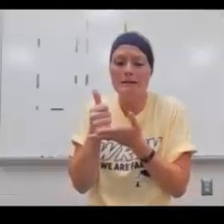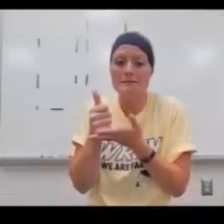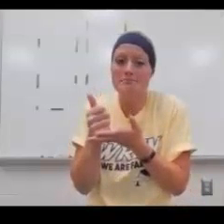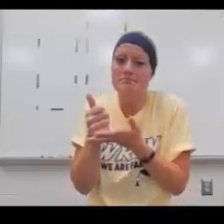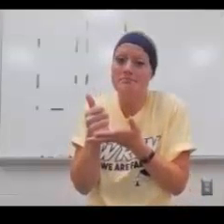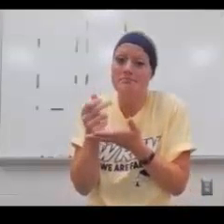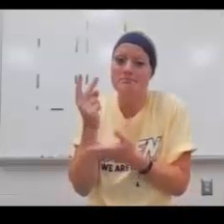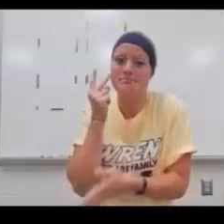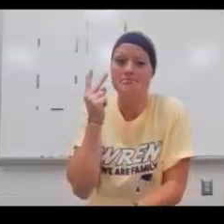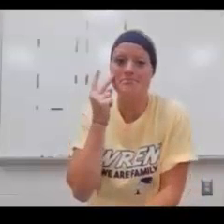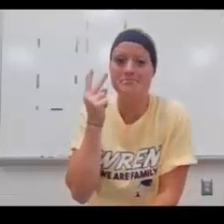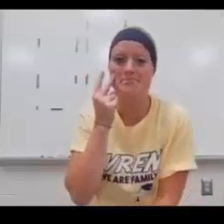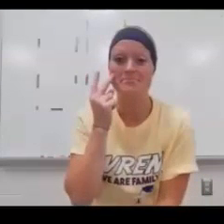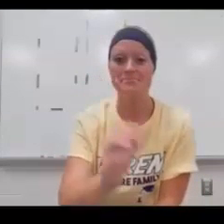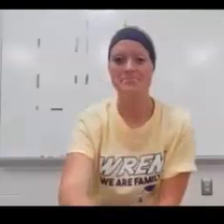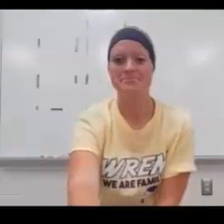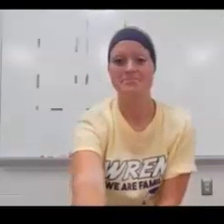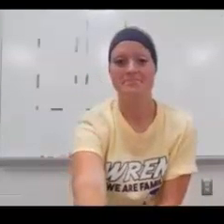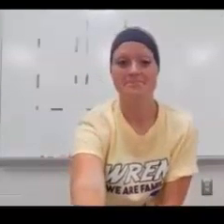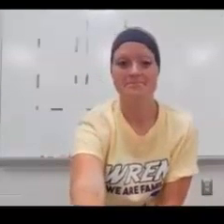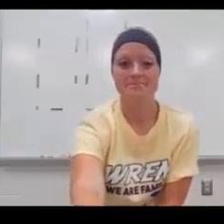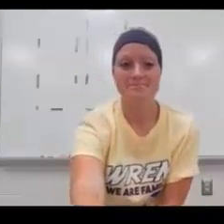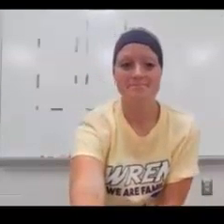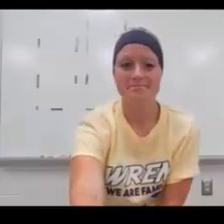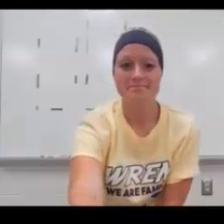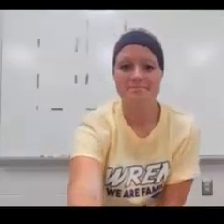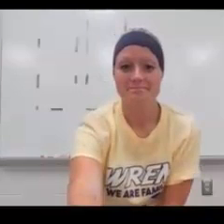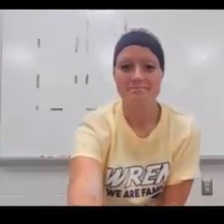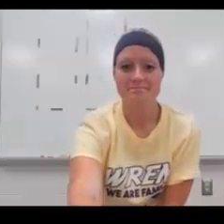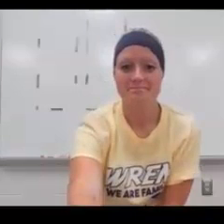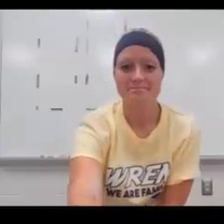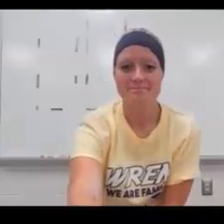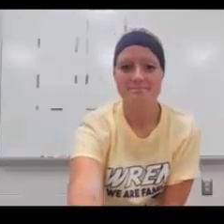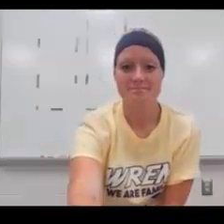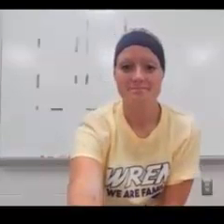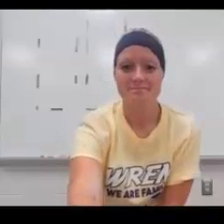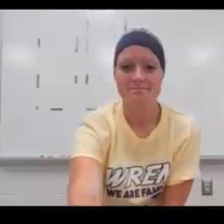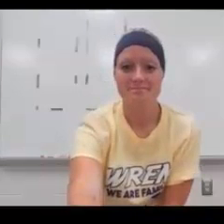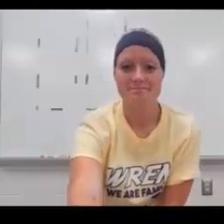So what happened? Who helped? Let's see.